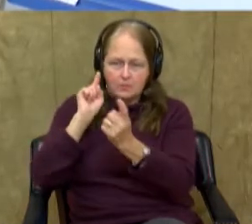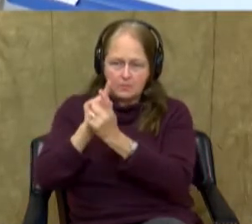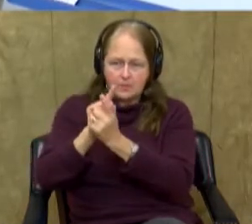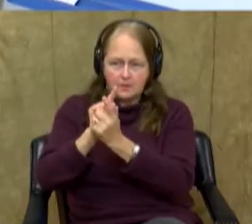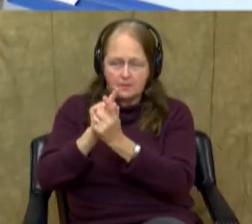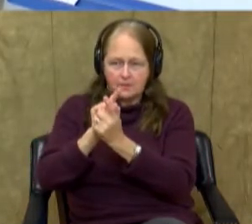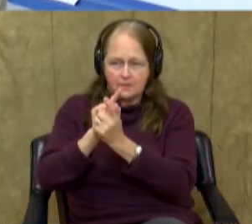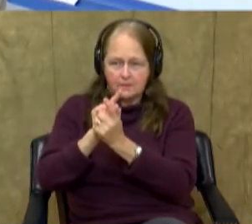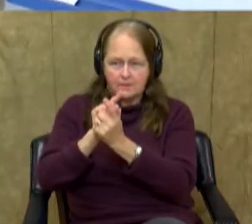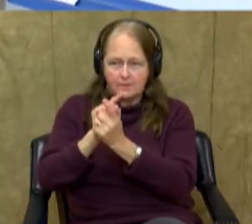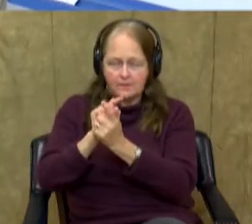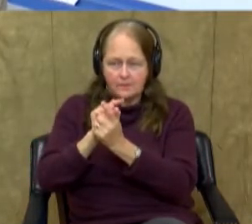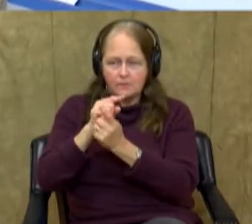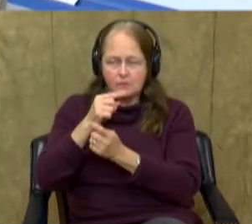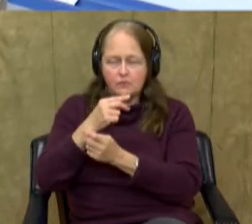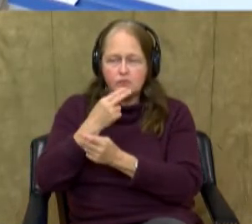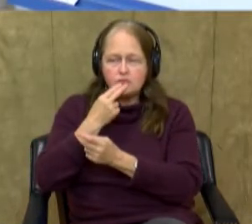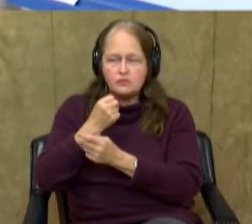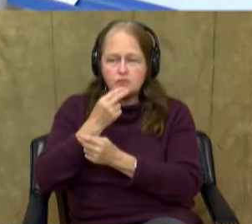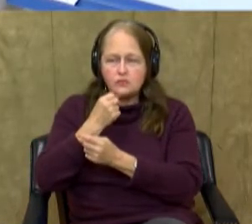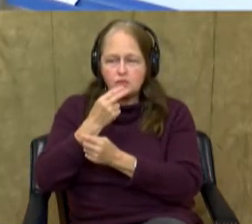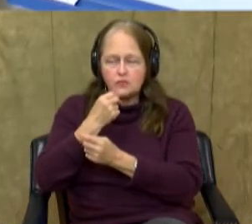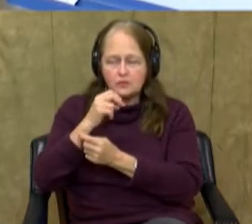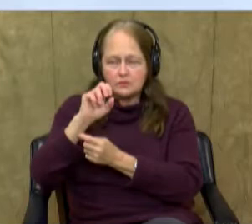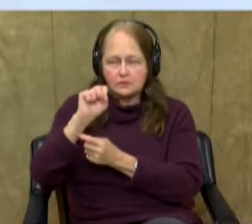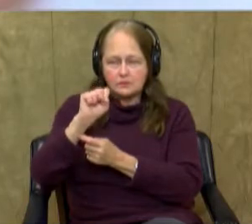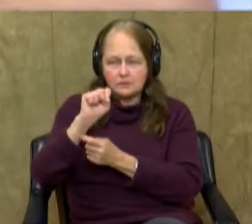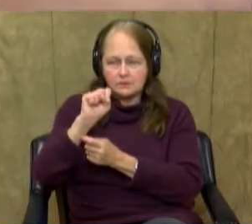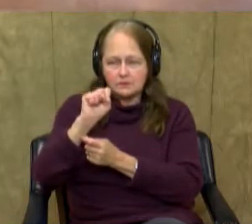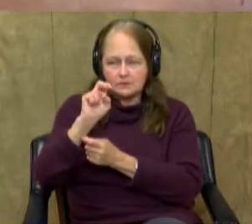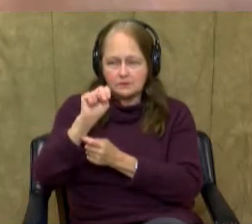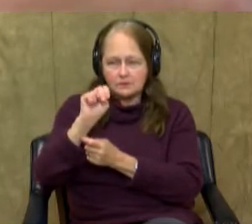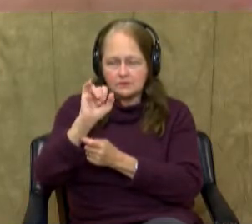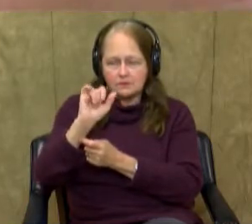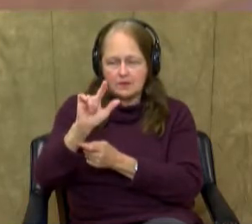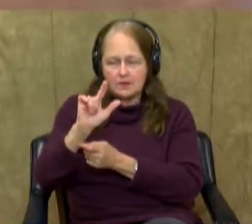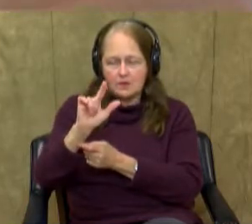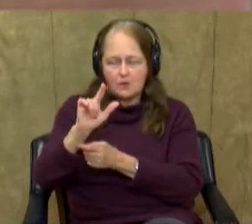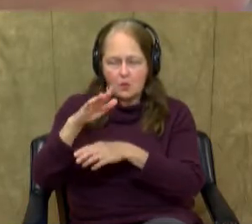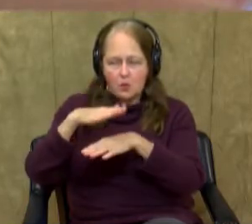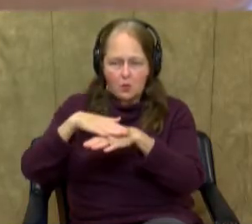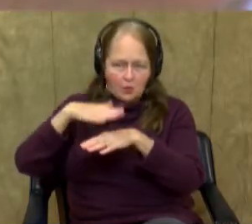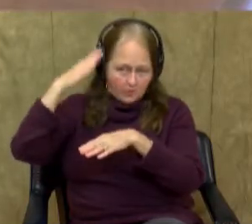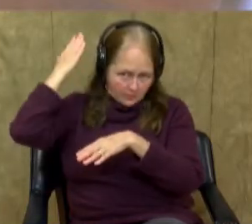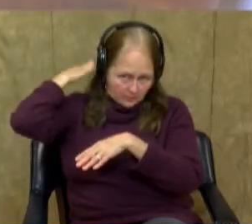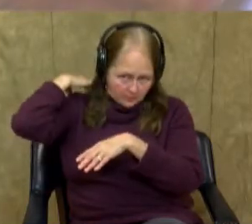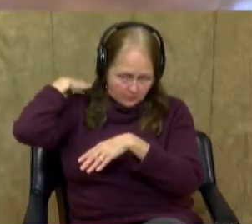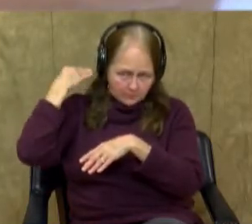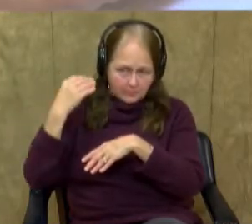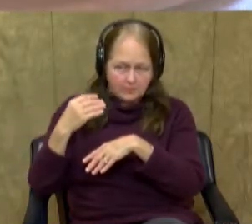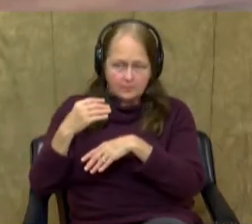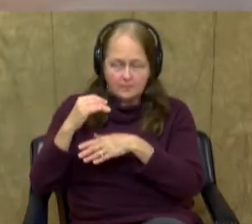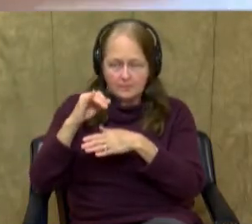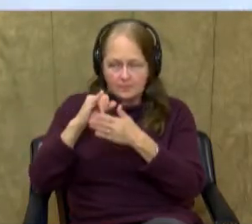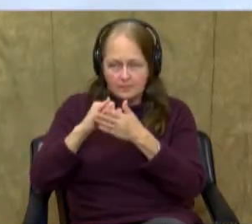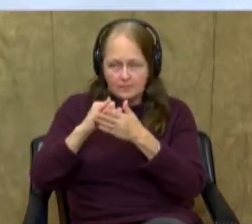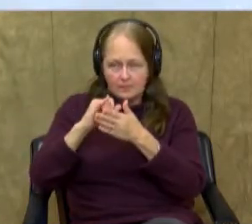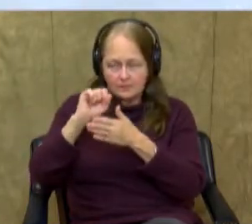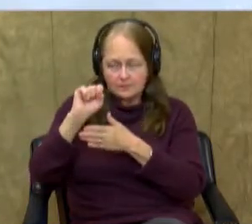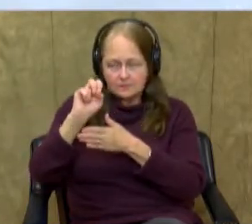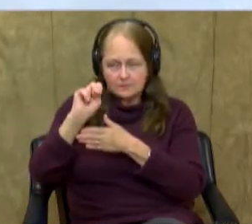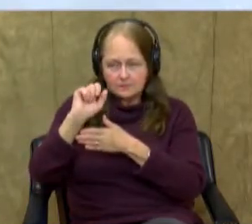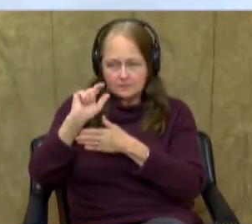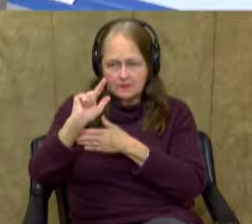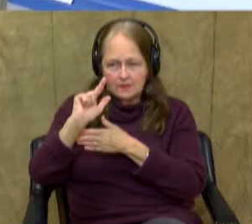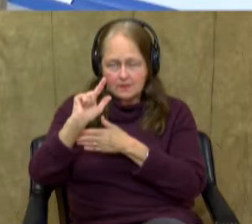into? The cute little snail. Some snails that crawled up on his shell. And after the snails,